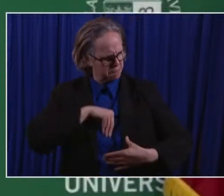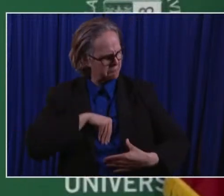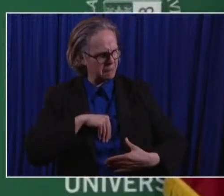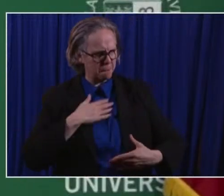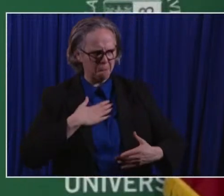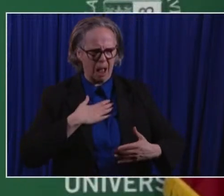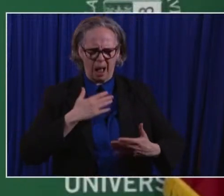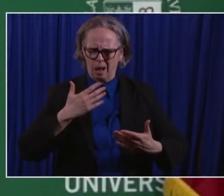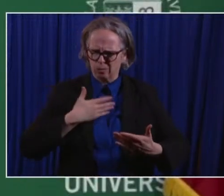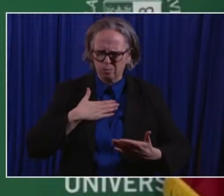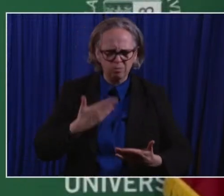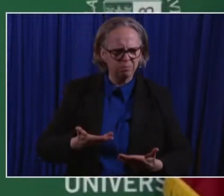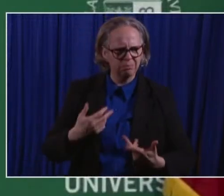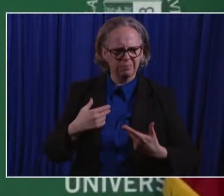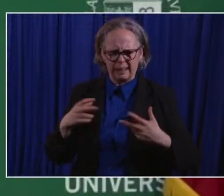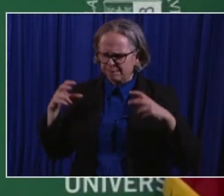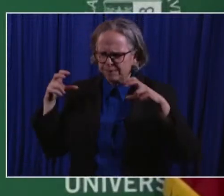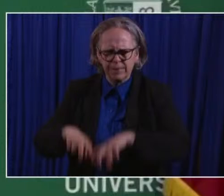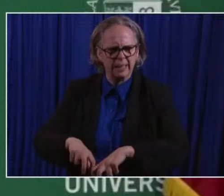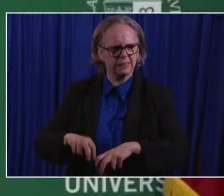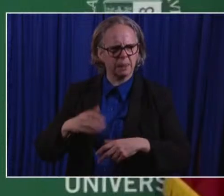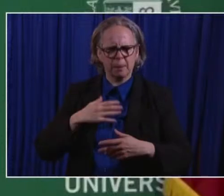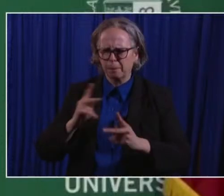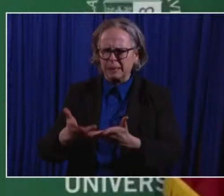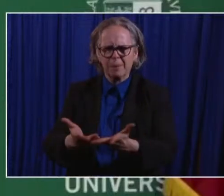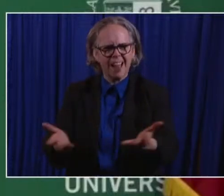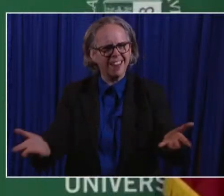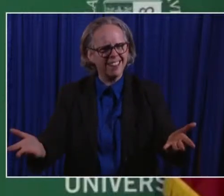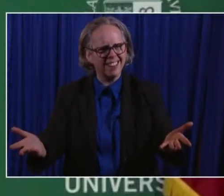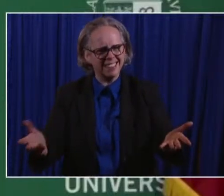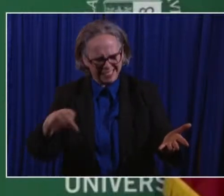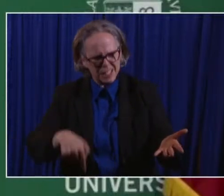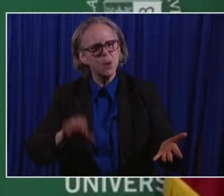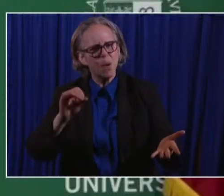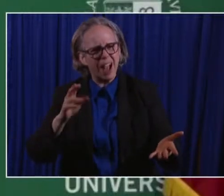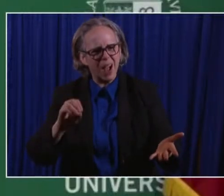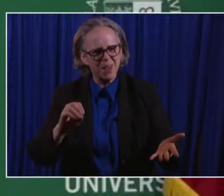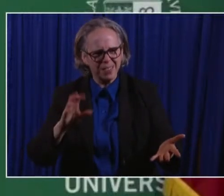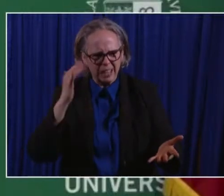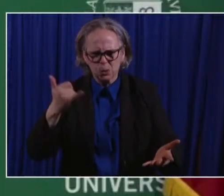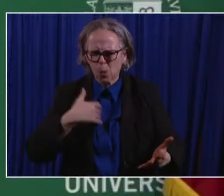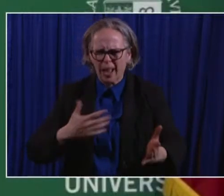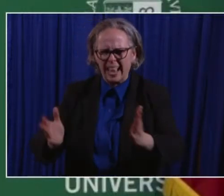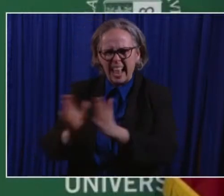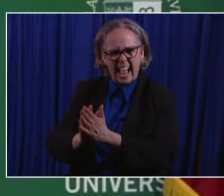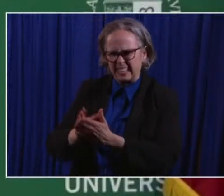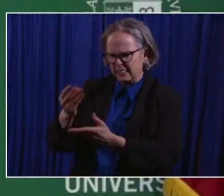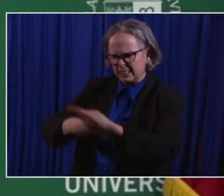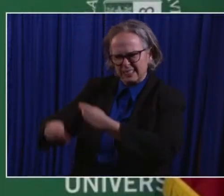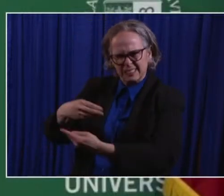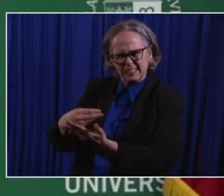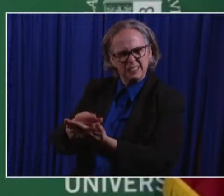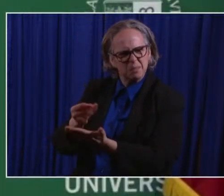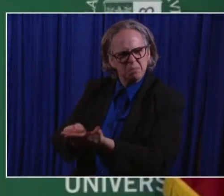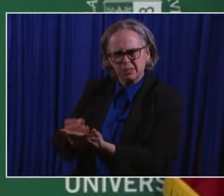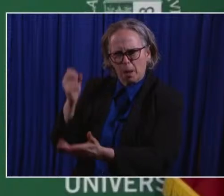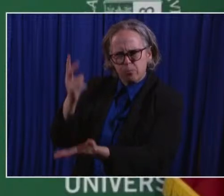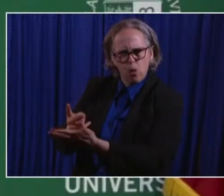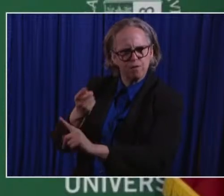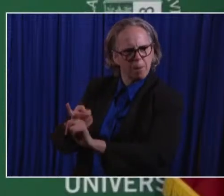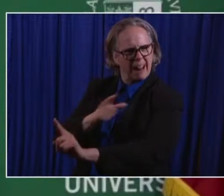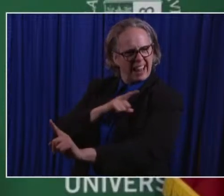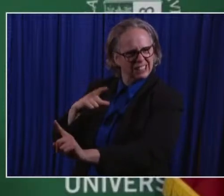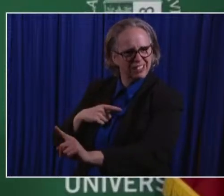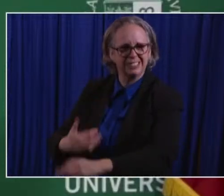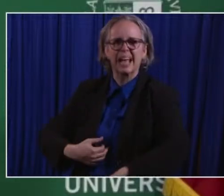our own people is really what this budget that we presented to the General Assembly is all about. So I think we're ready for